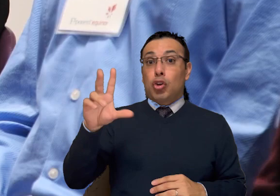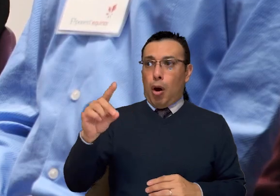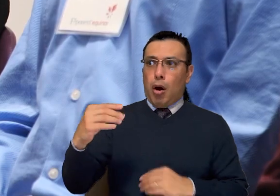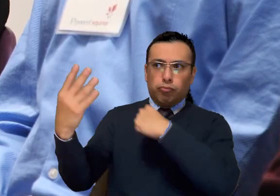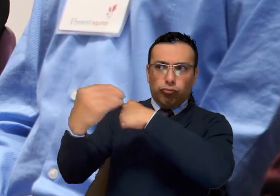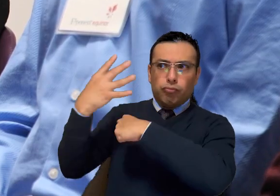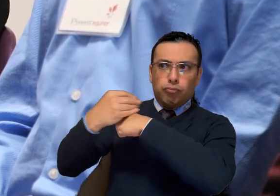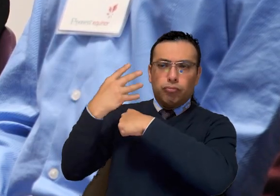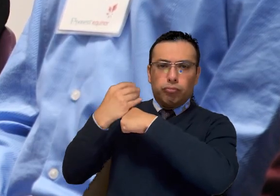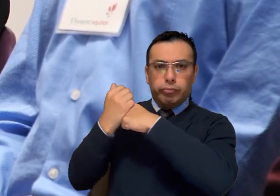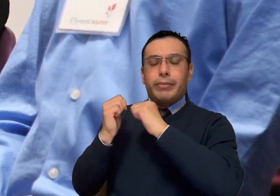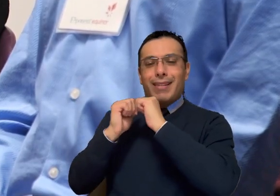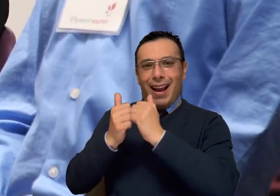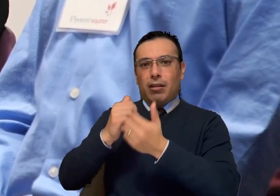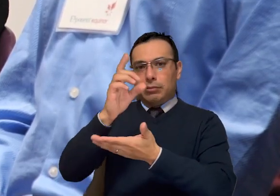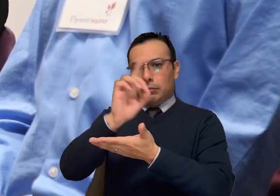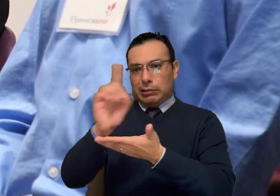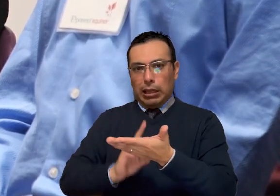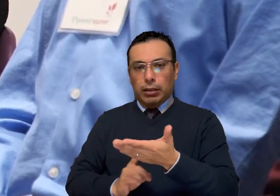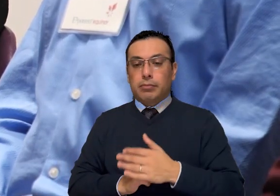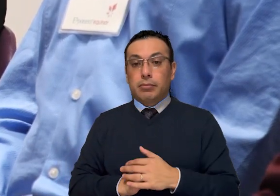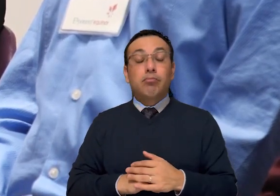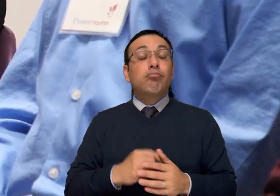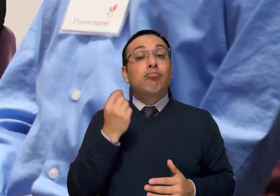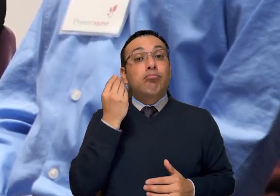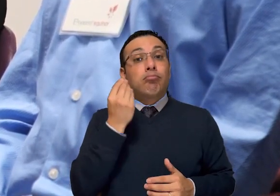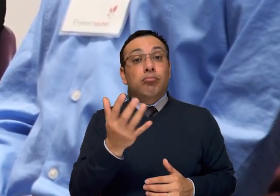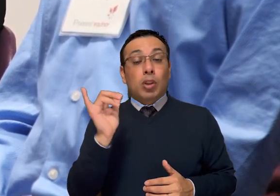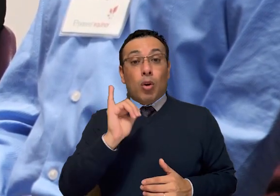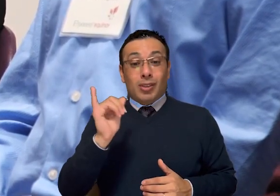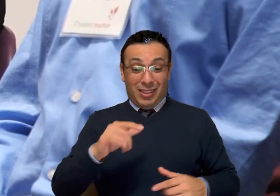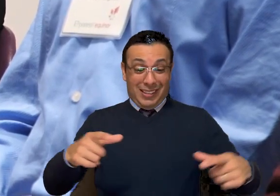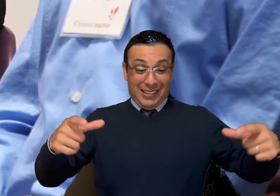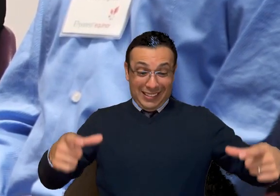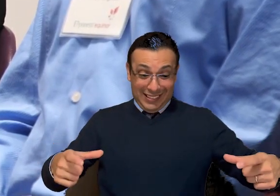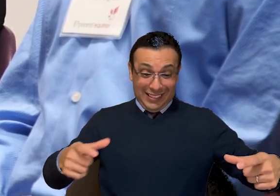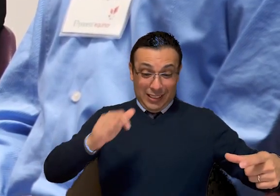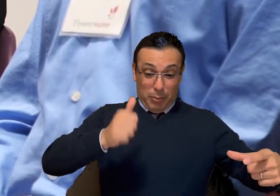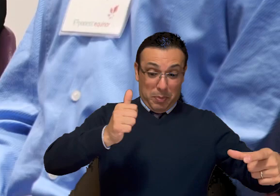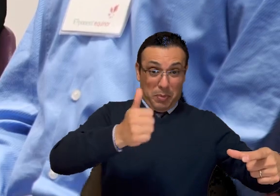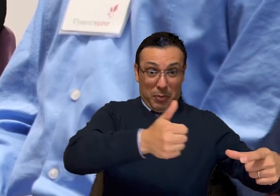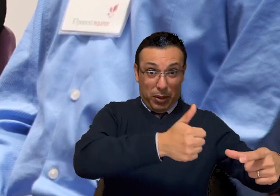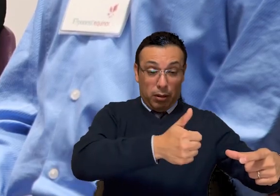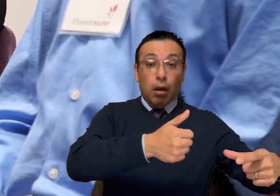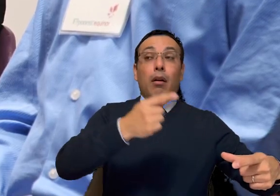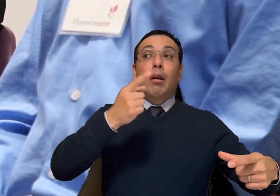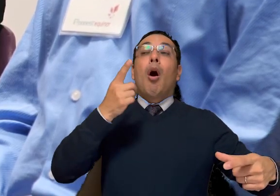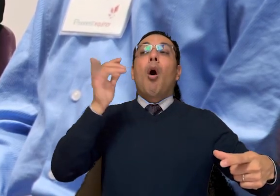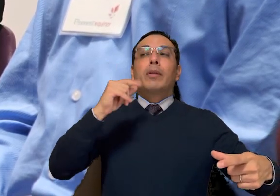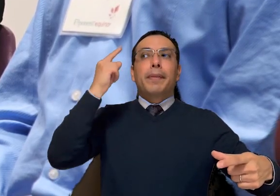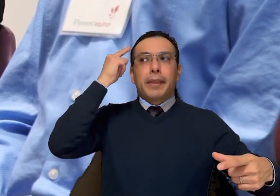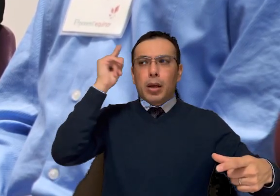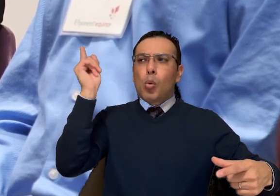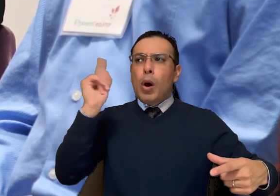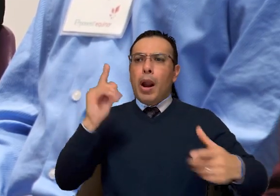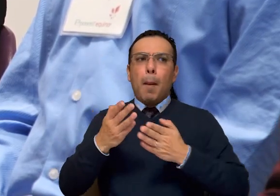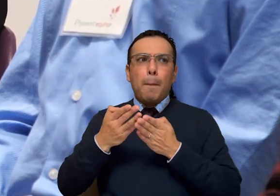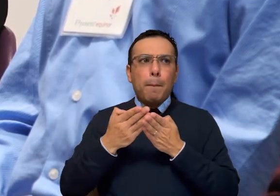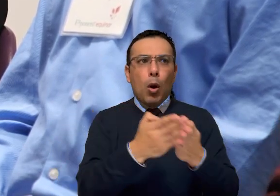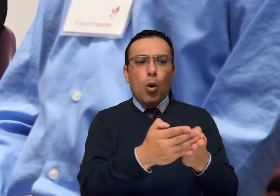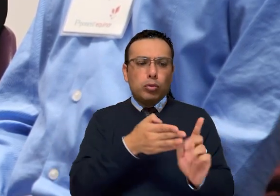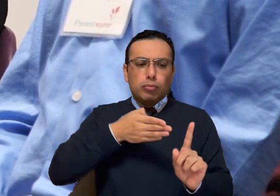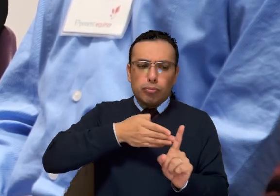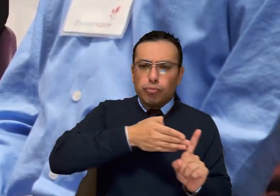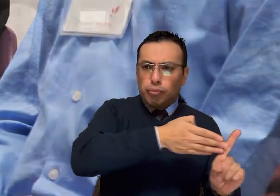would say the layouts are also have been reviewed with the shipping lanes in mind as well to make sure we reduce collision risk as